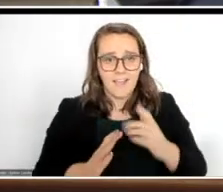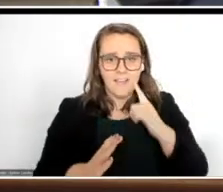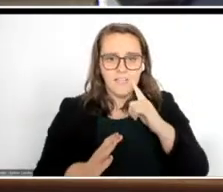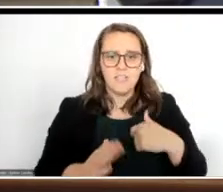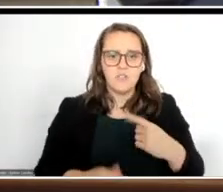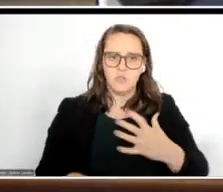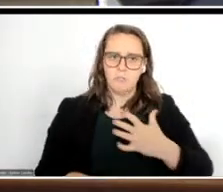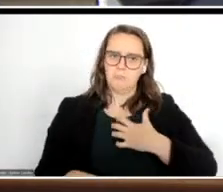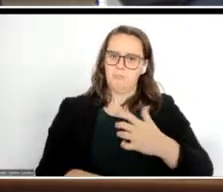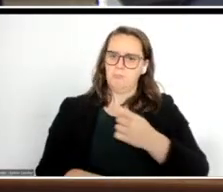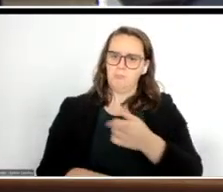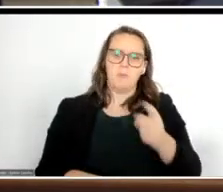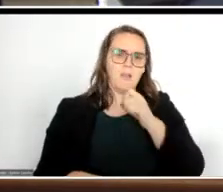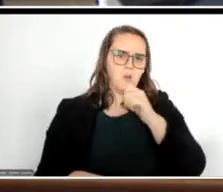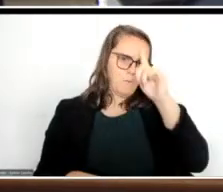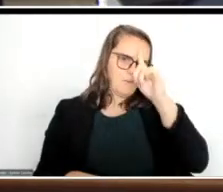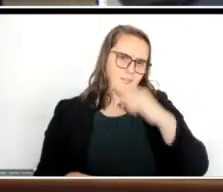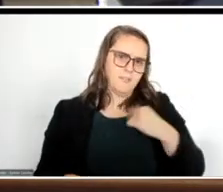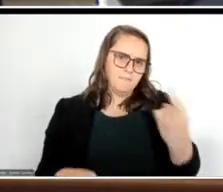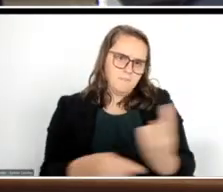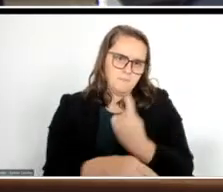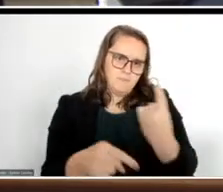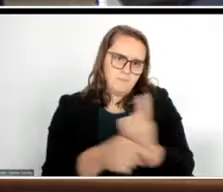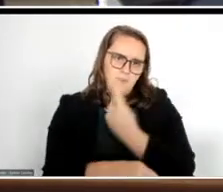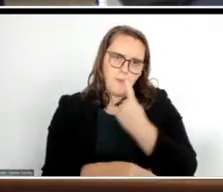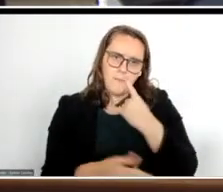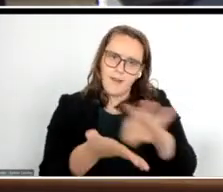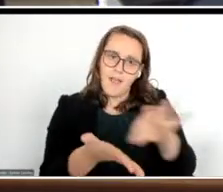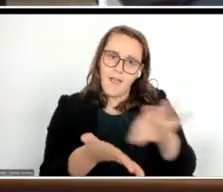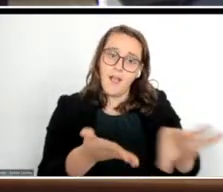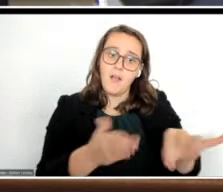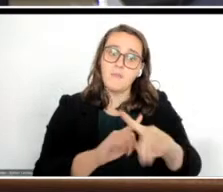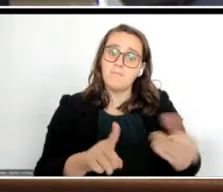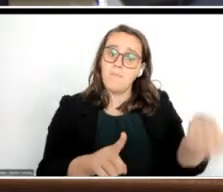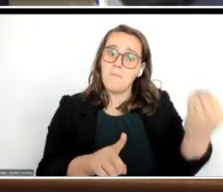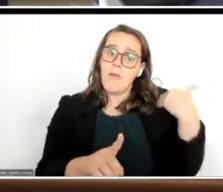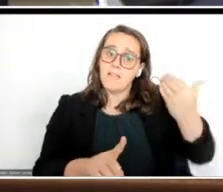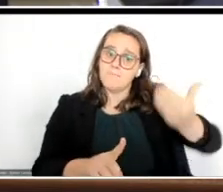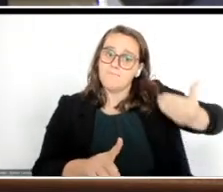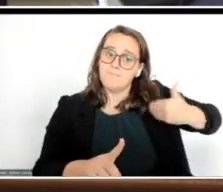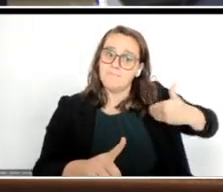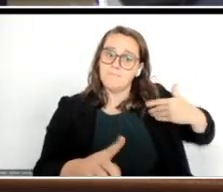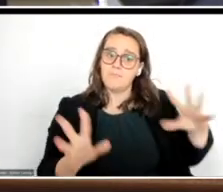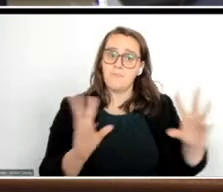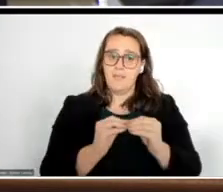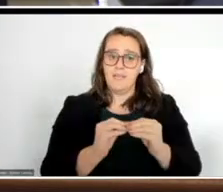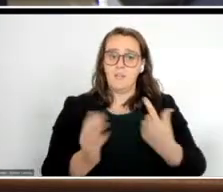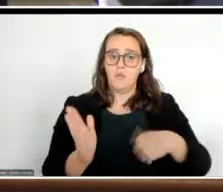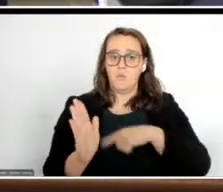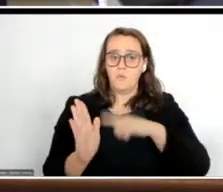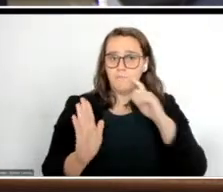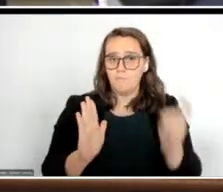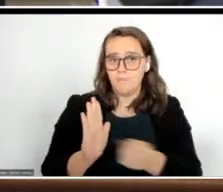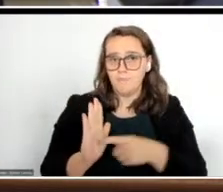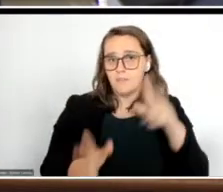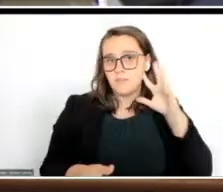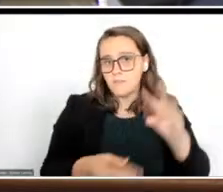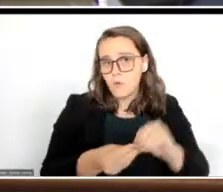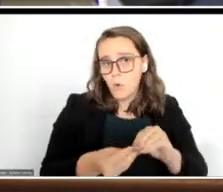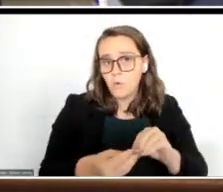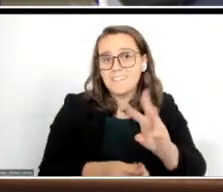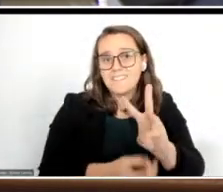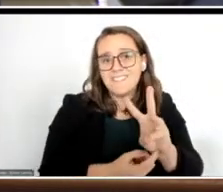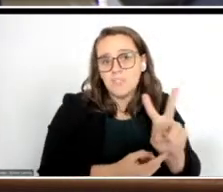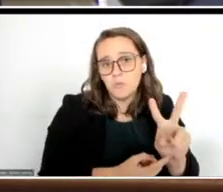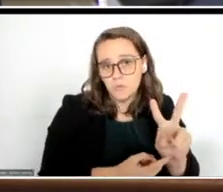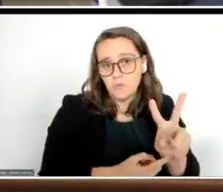unsuccessful. In our past hearings, we told you that the committee had identified a total of 62 election lawsuits filed by the Trump campaign and its